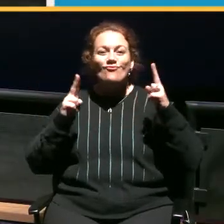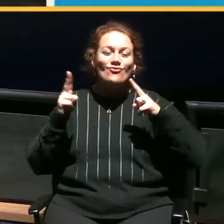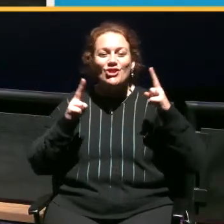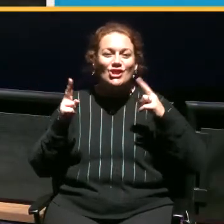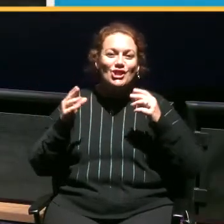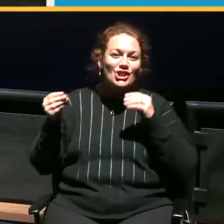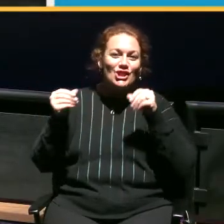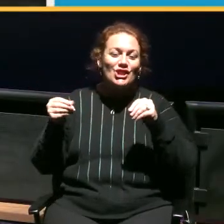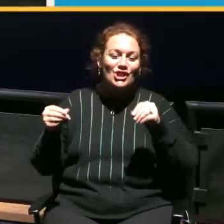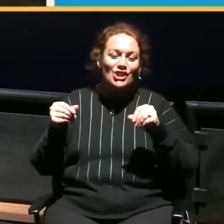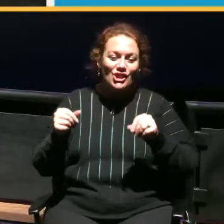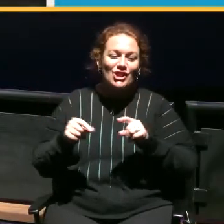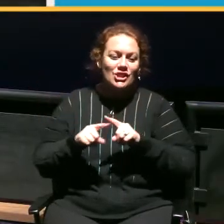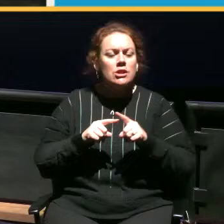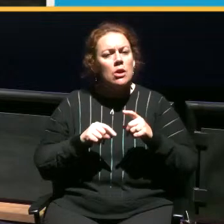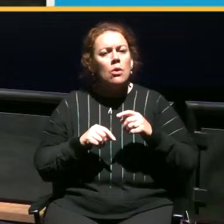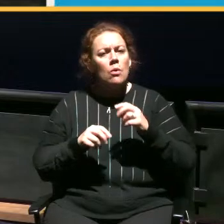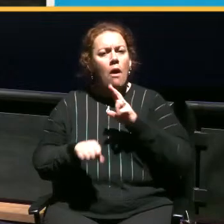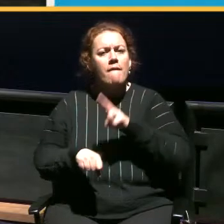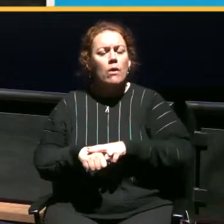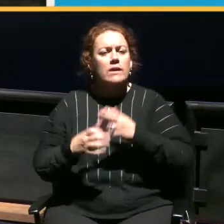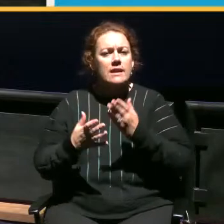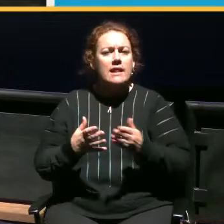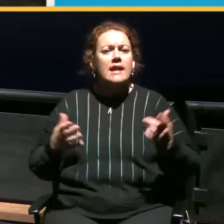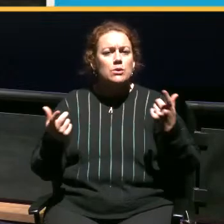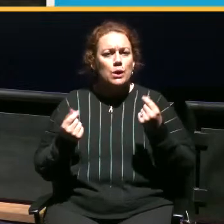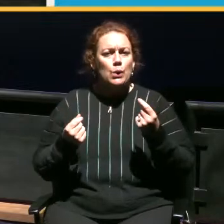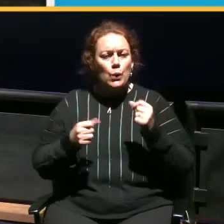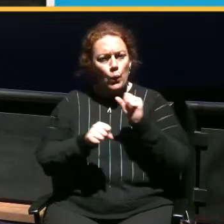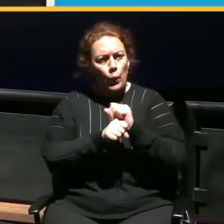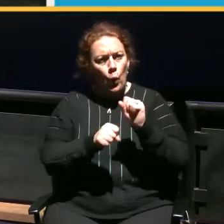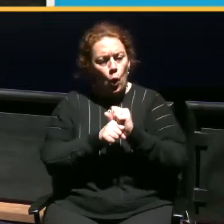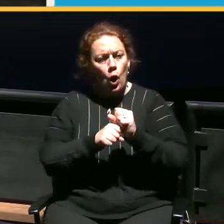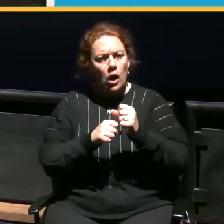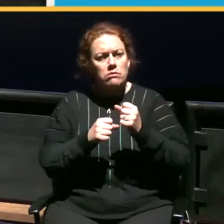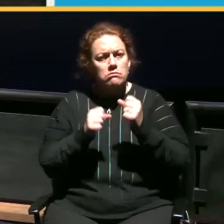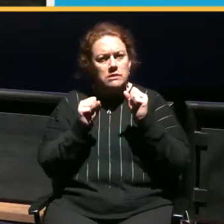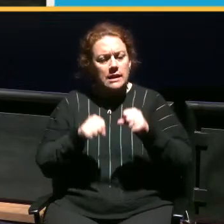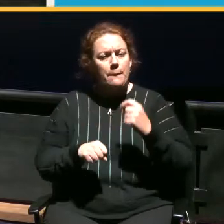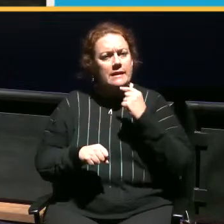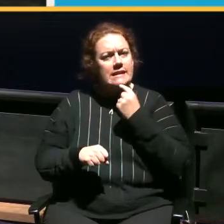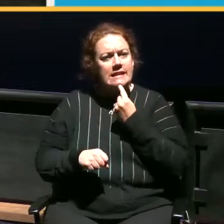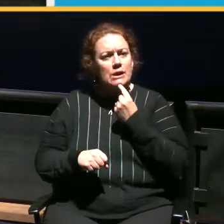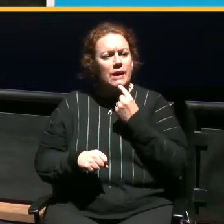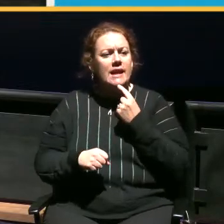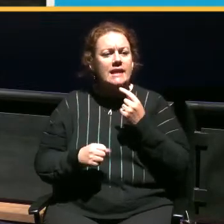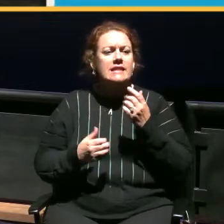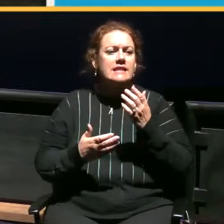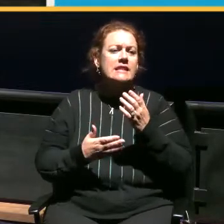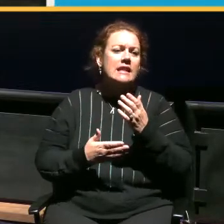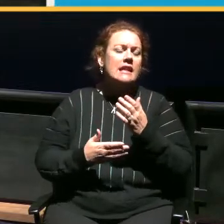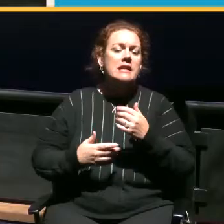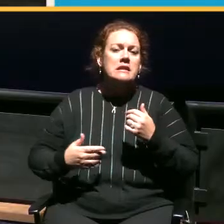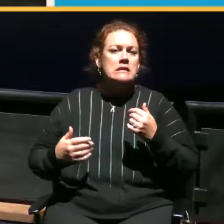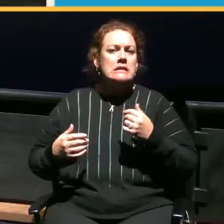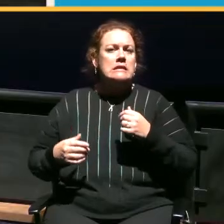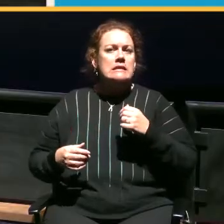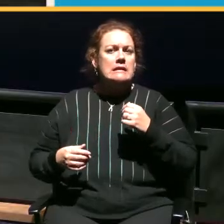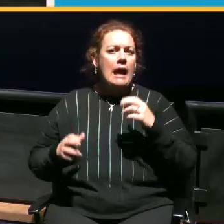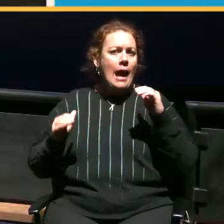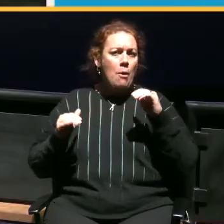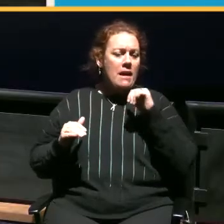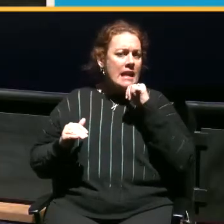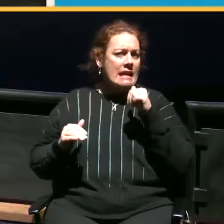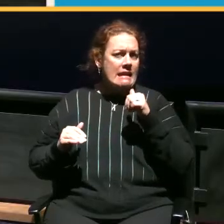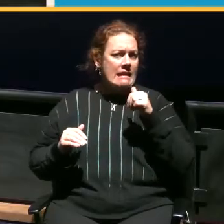anything. Of course, what we were doing was really serious, and I hope when I was kidding around, people didn't necessarily think it was an indication that I was not